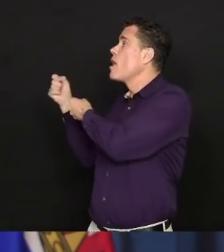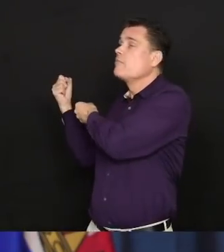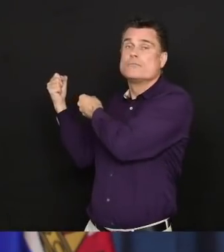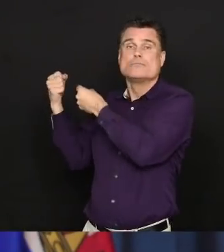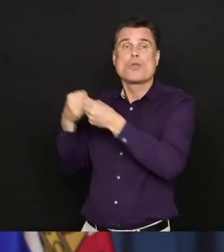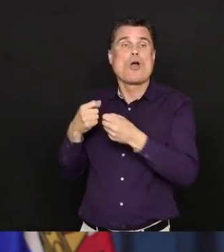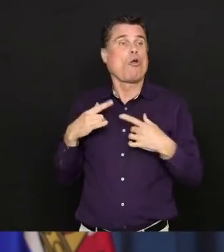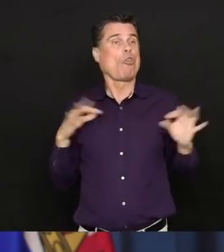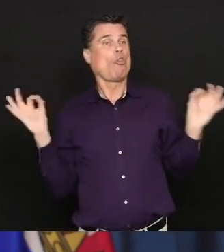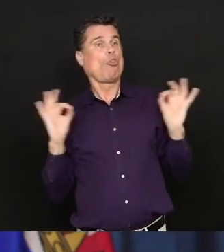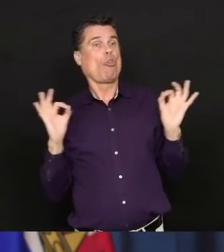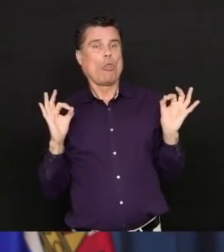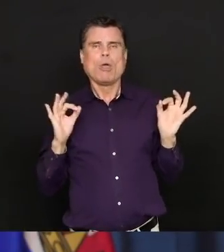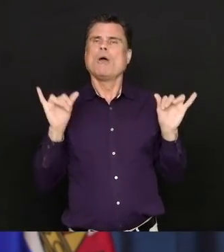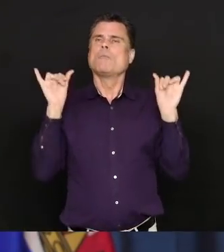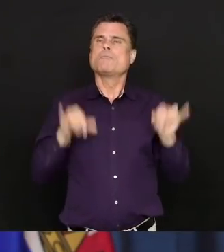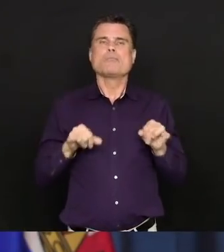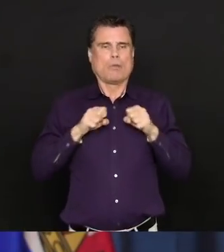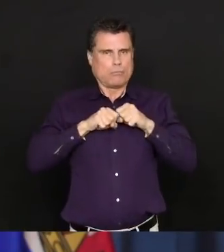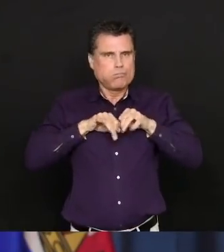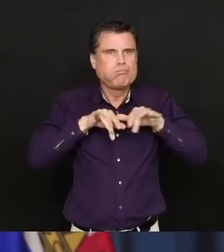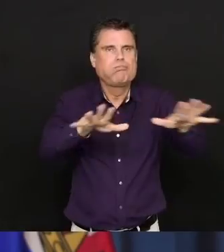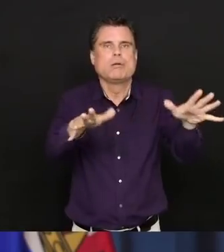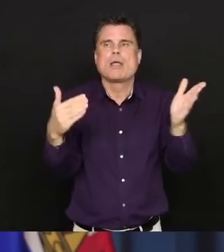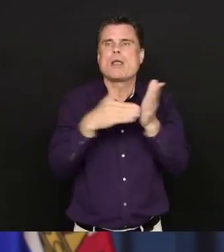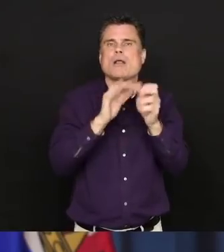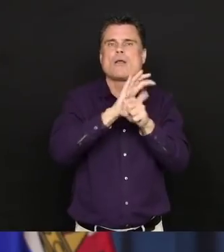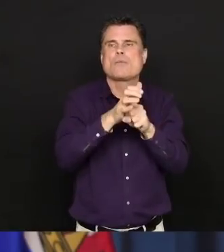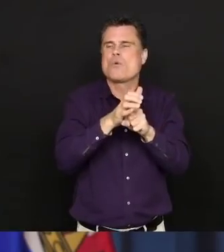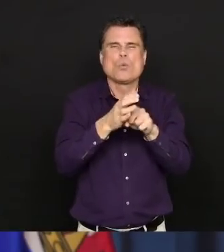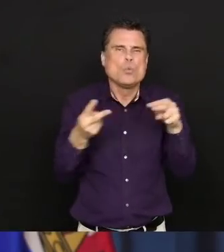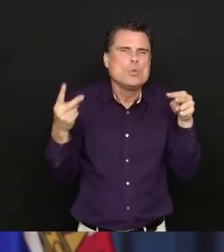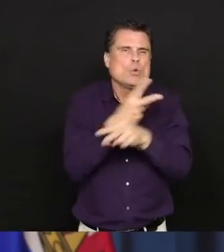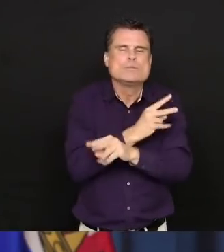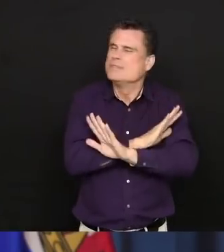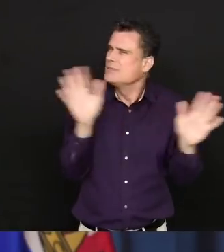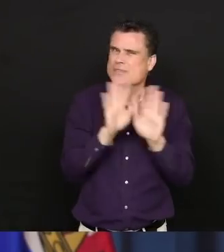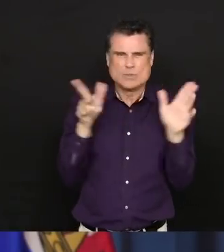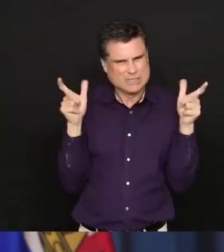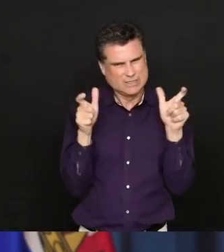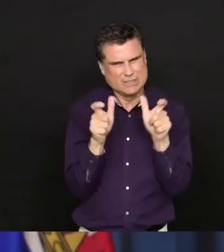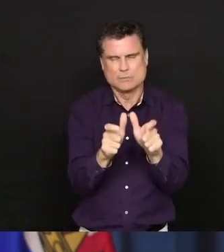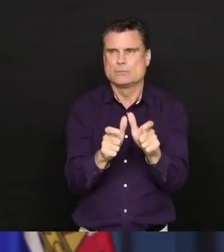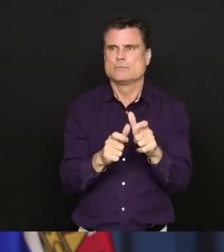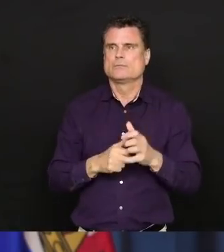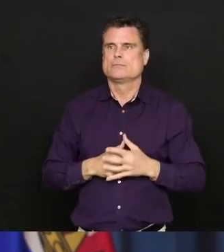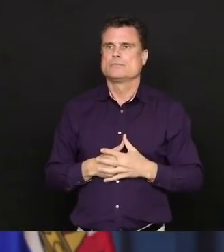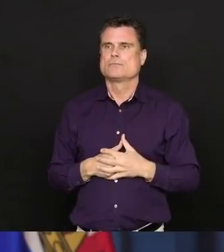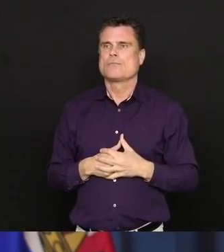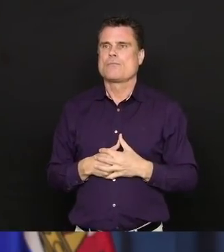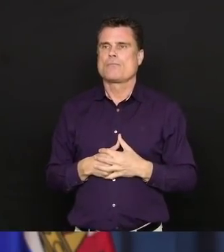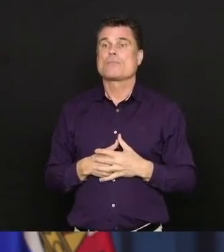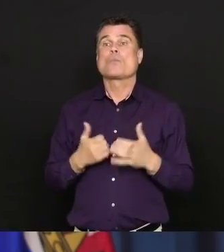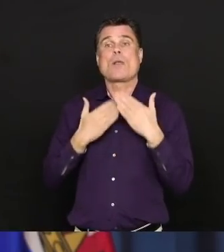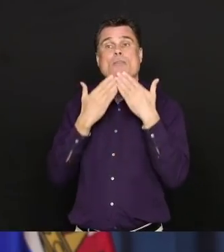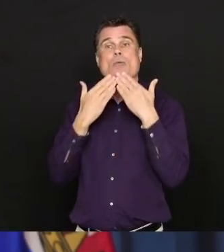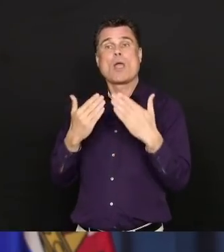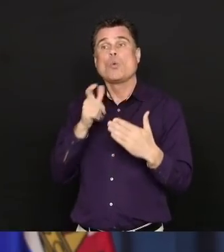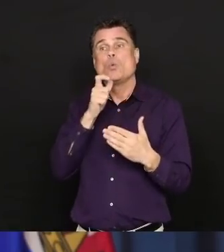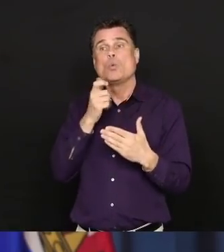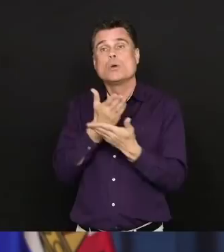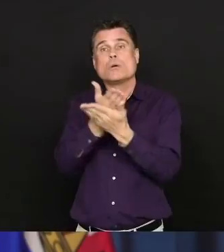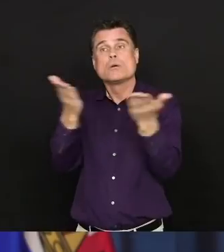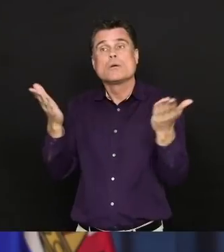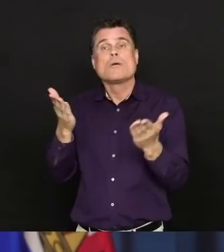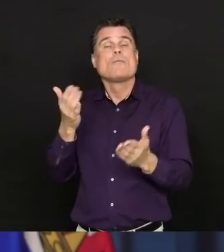do try and do every day, first of all, the people at 811, because the average response time yesterday was under a